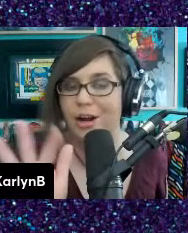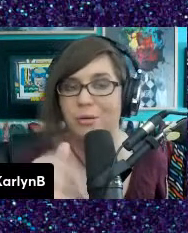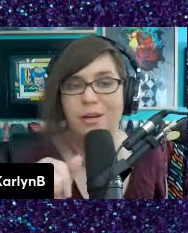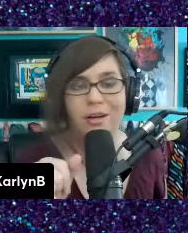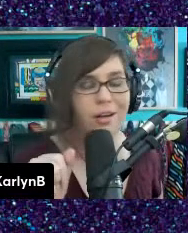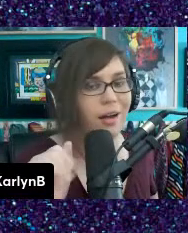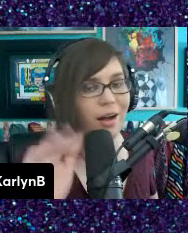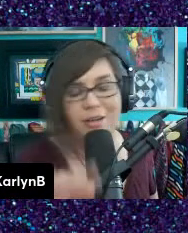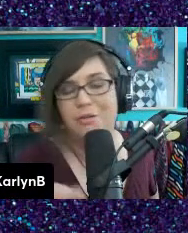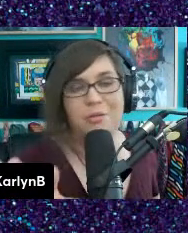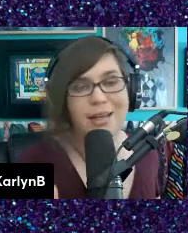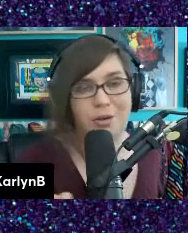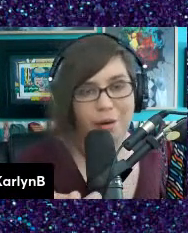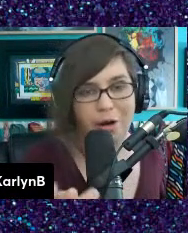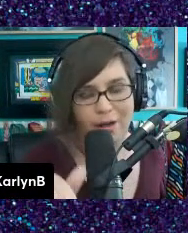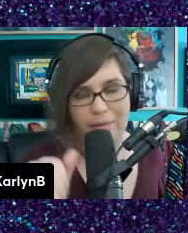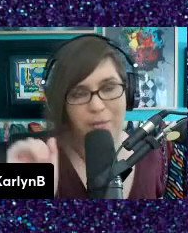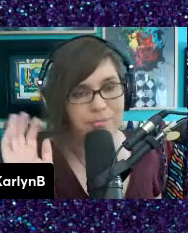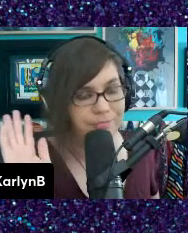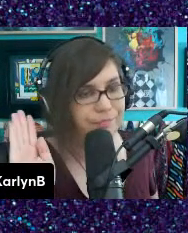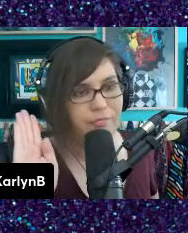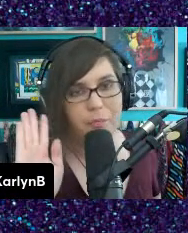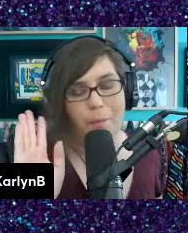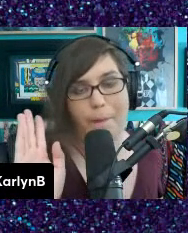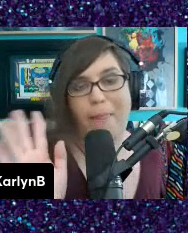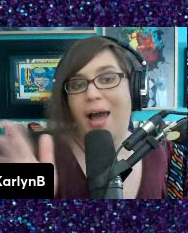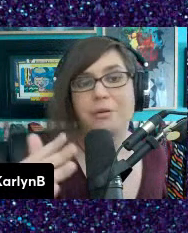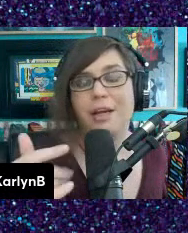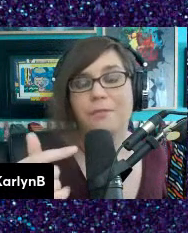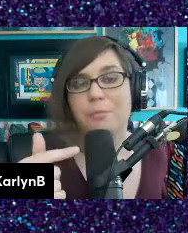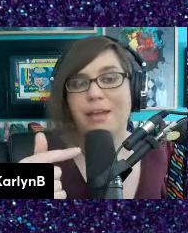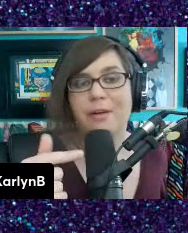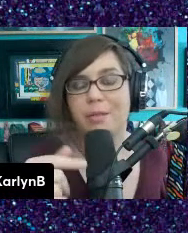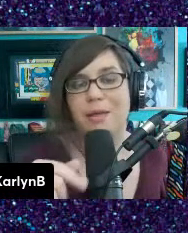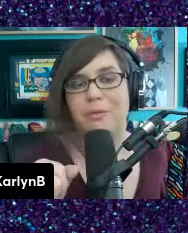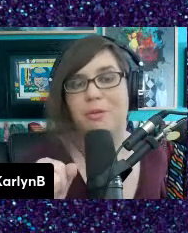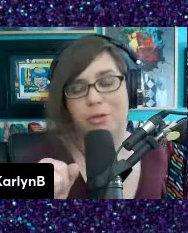racist, you guys know what I'm talking about. I don't